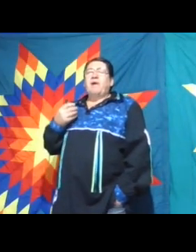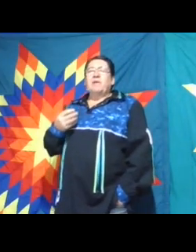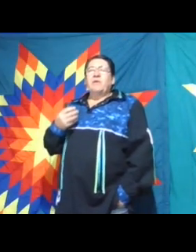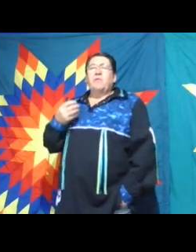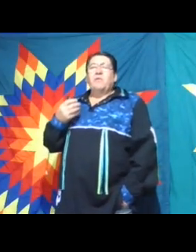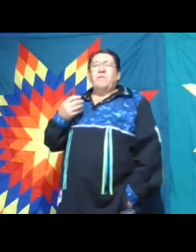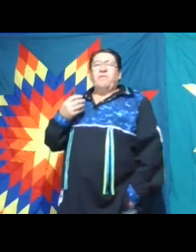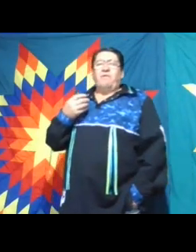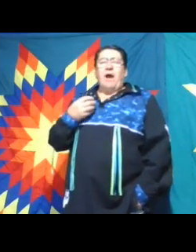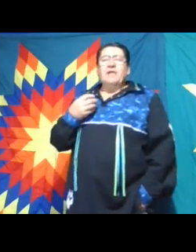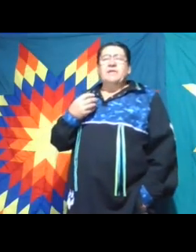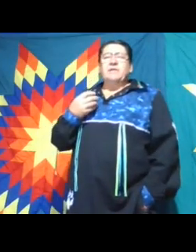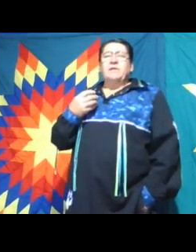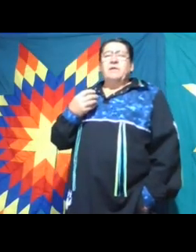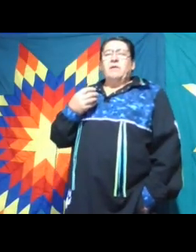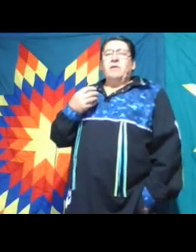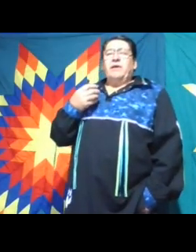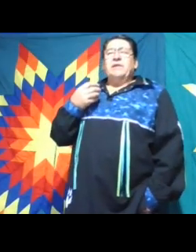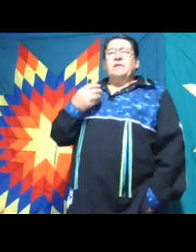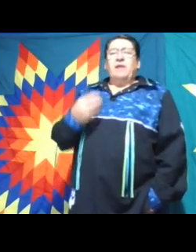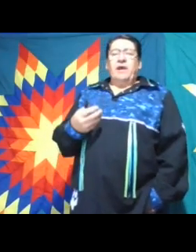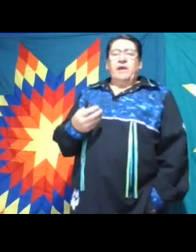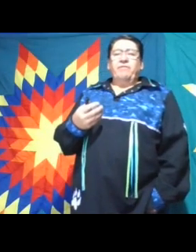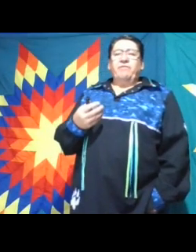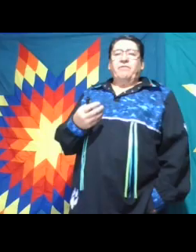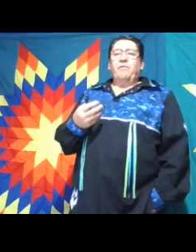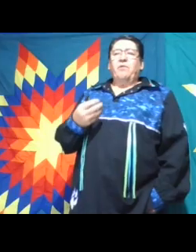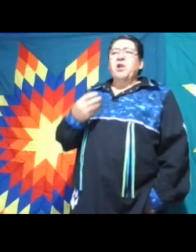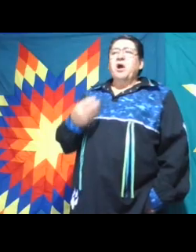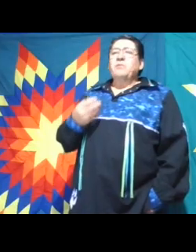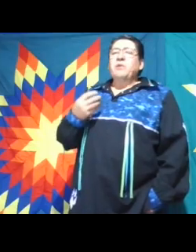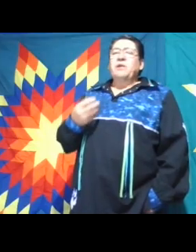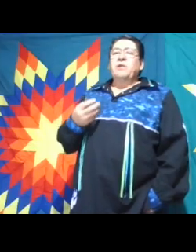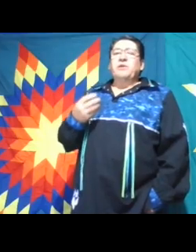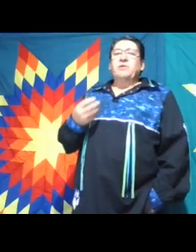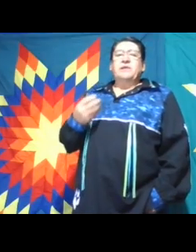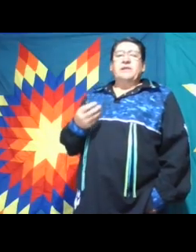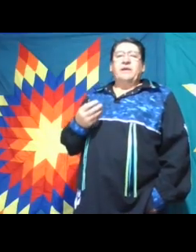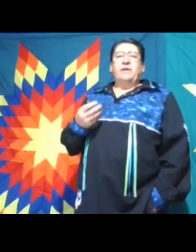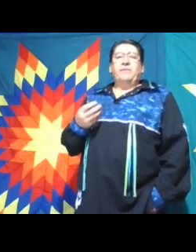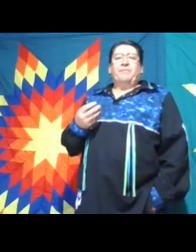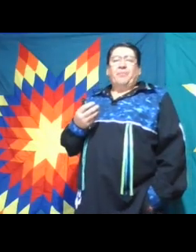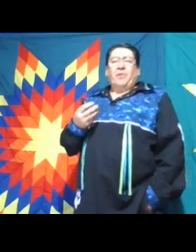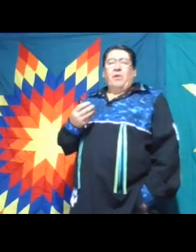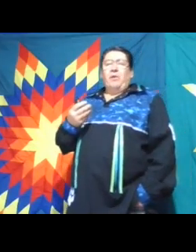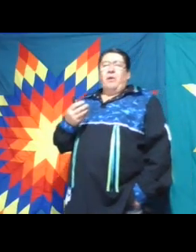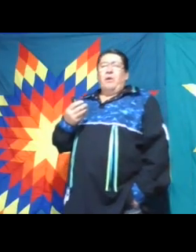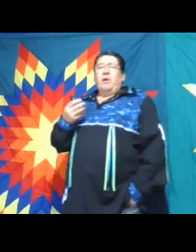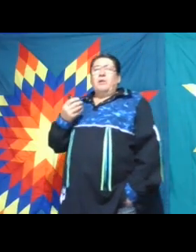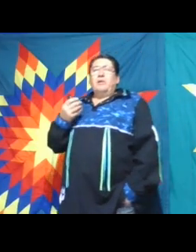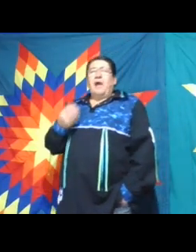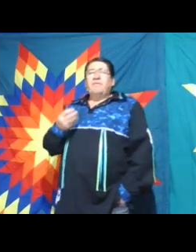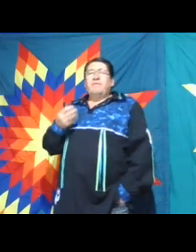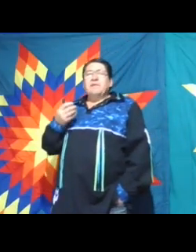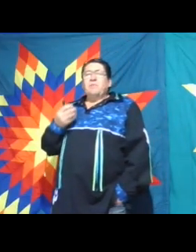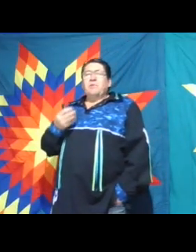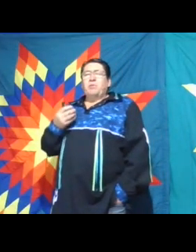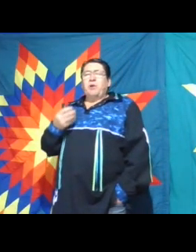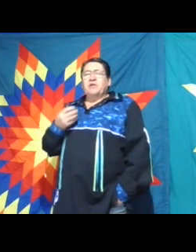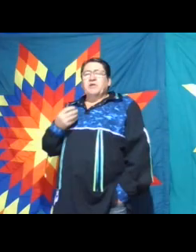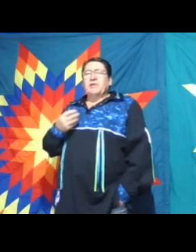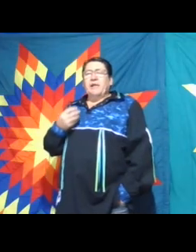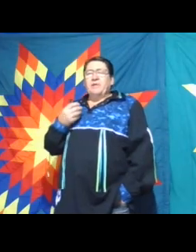one value for us is life. We're non-materialistic. Life is